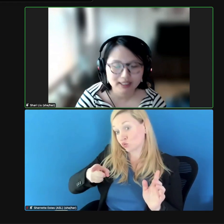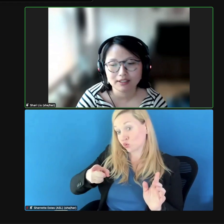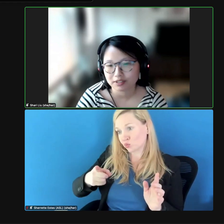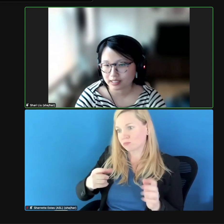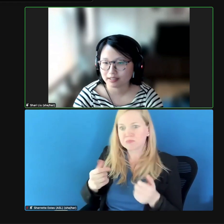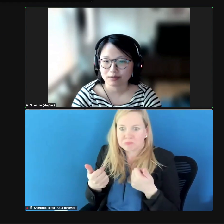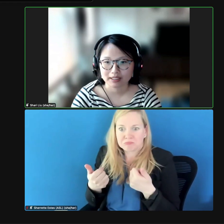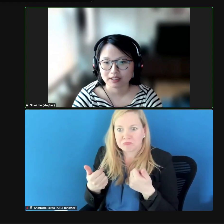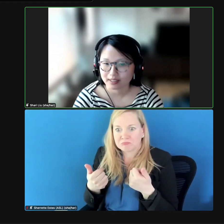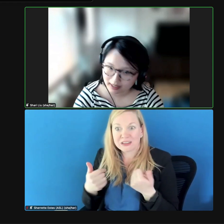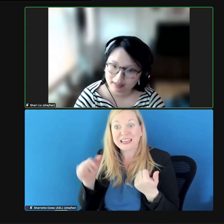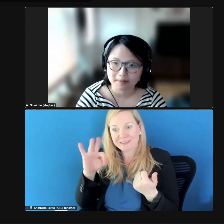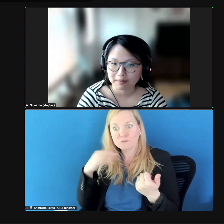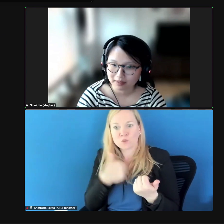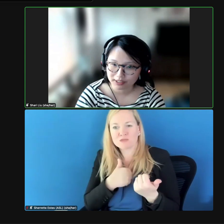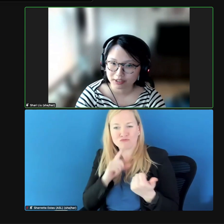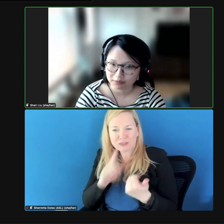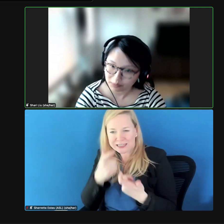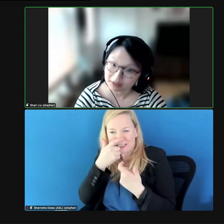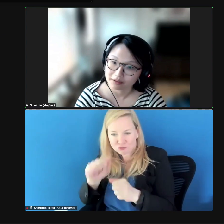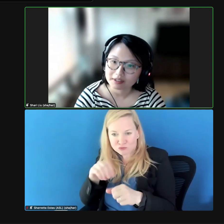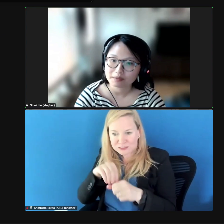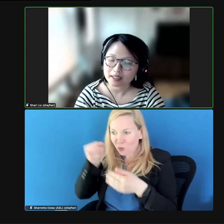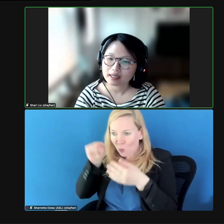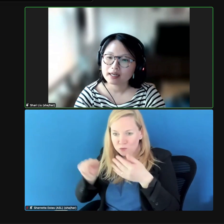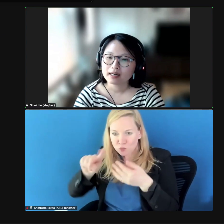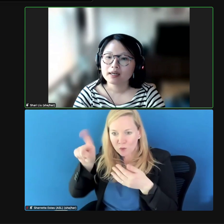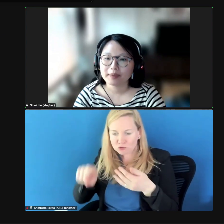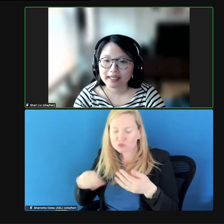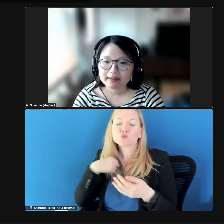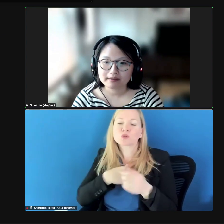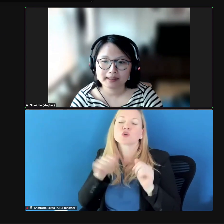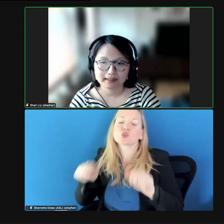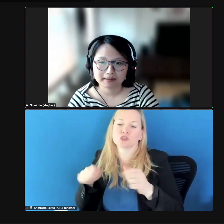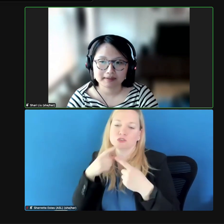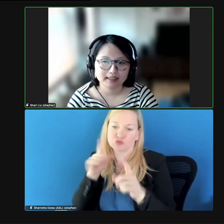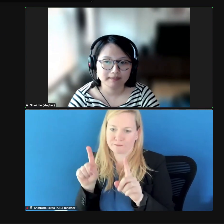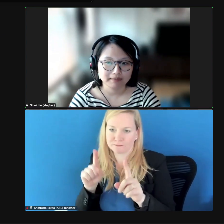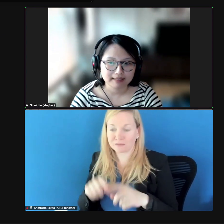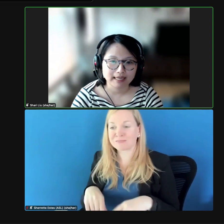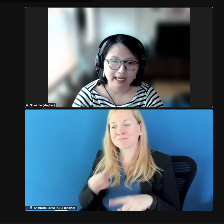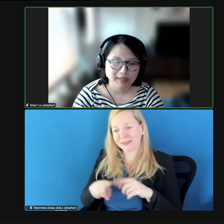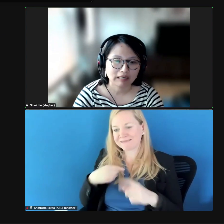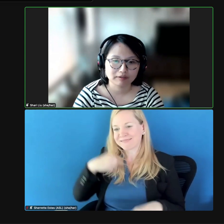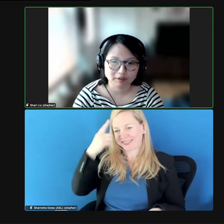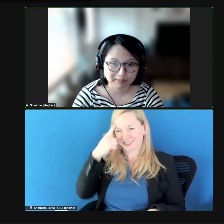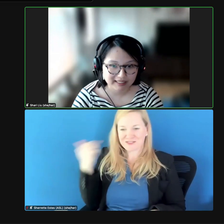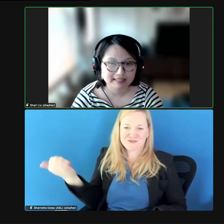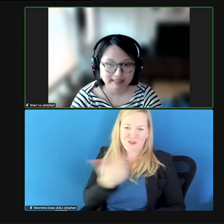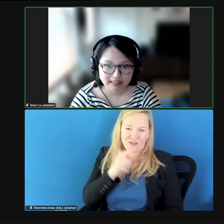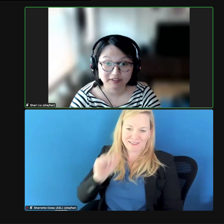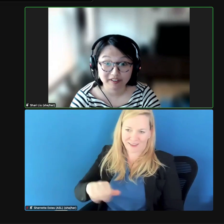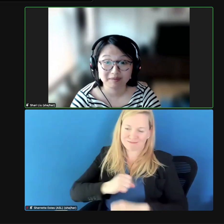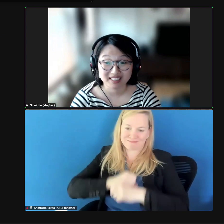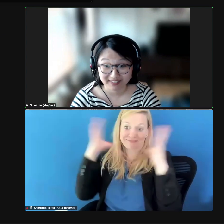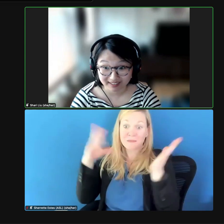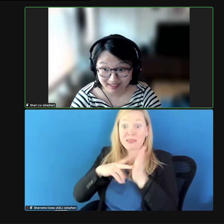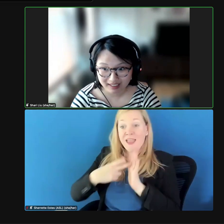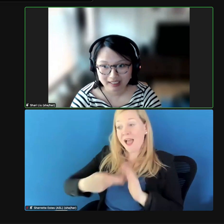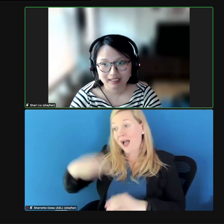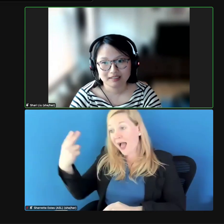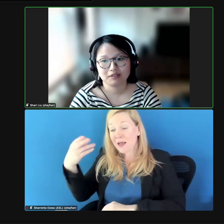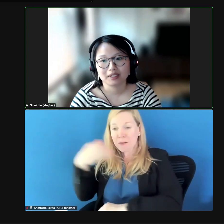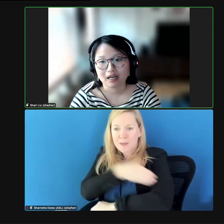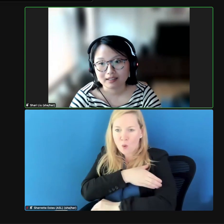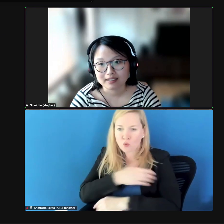if we're really interested in these questions in this population, we could do this work. But I think we can all agree that it makes high-powered, robust studies of development